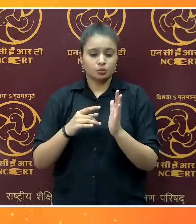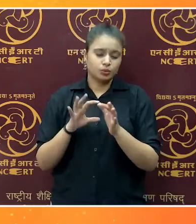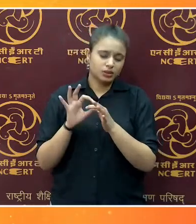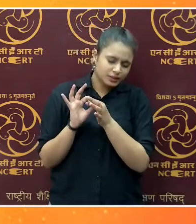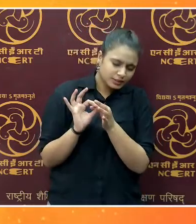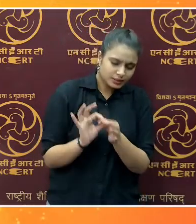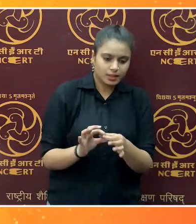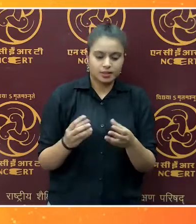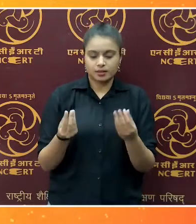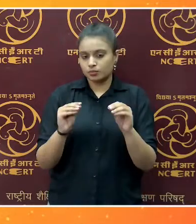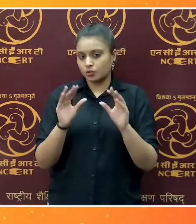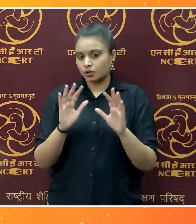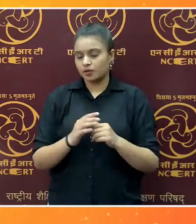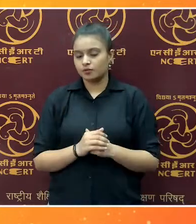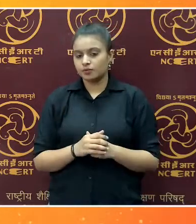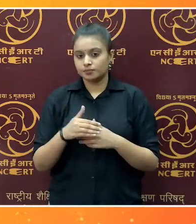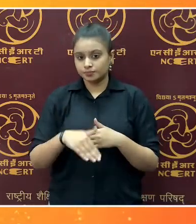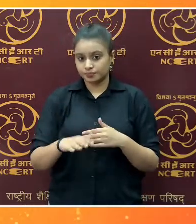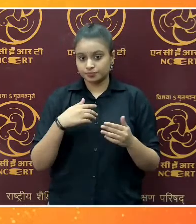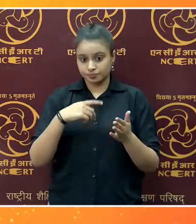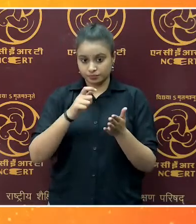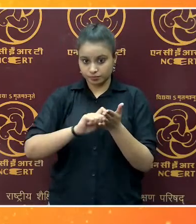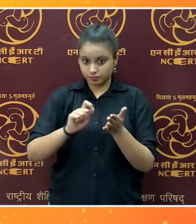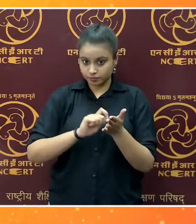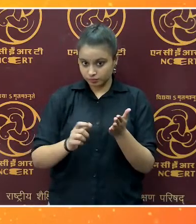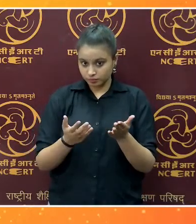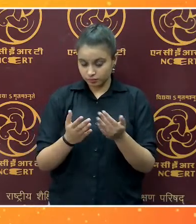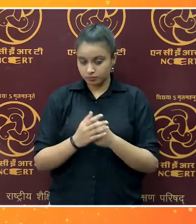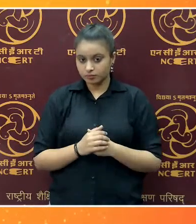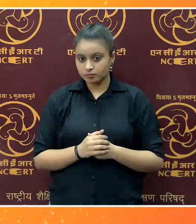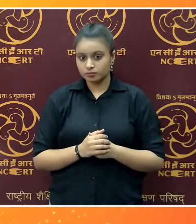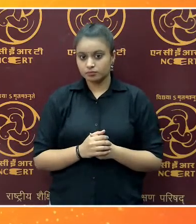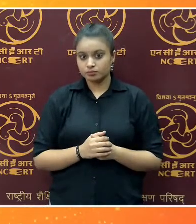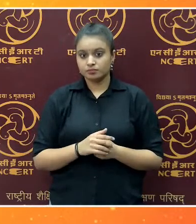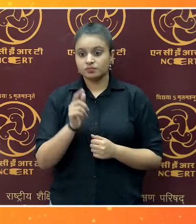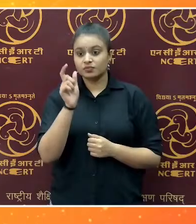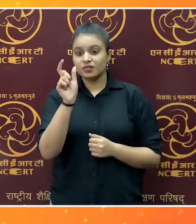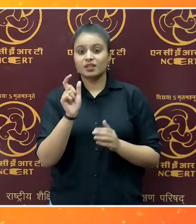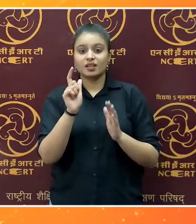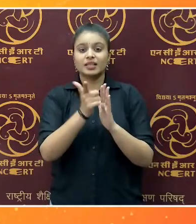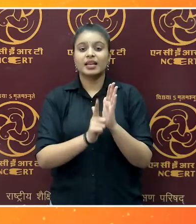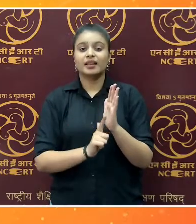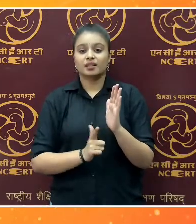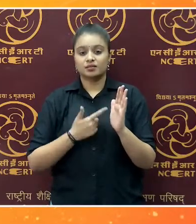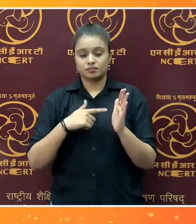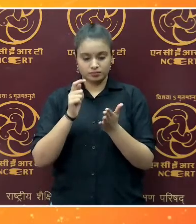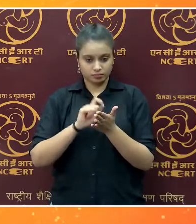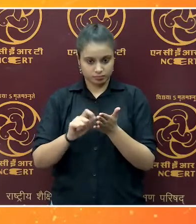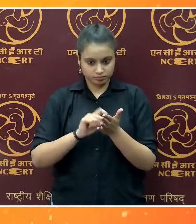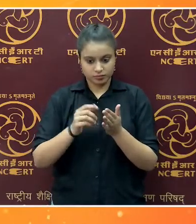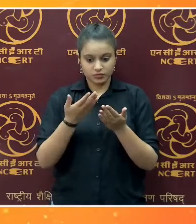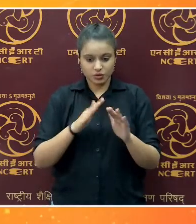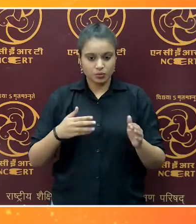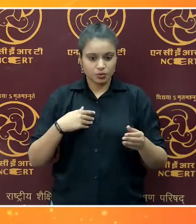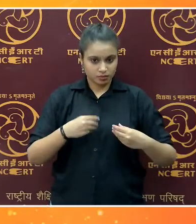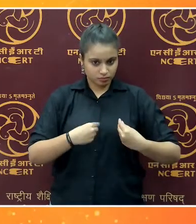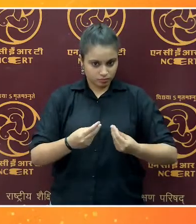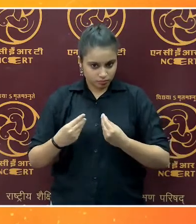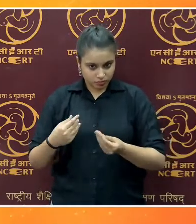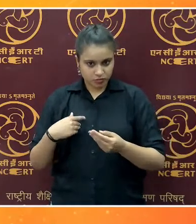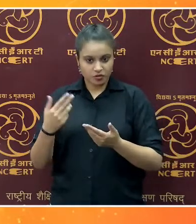the animals. So he wrote illustrated letters to his children. So he wrote letters to his children, drew